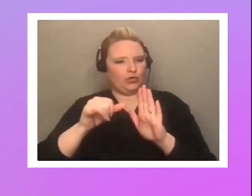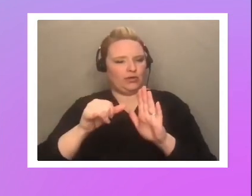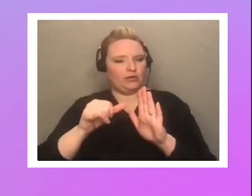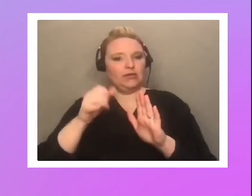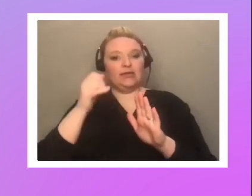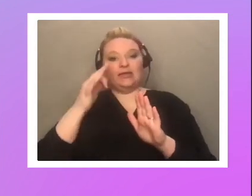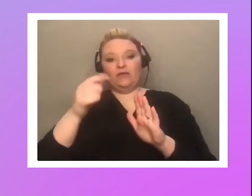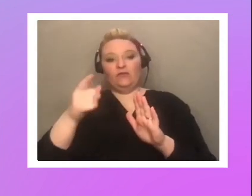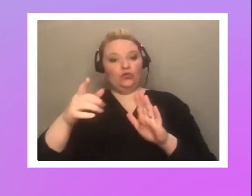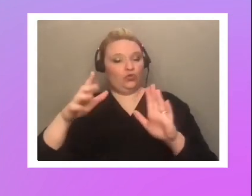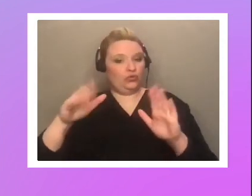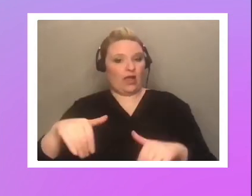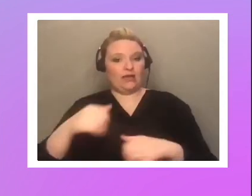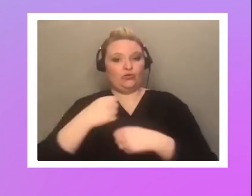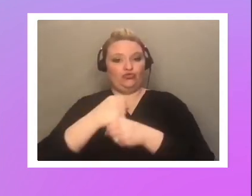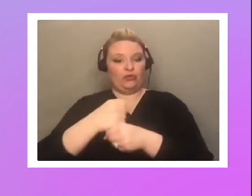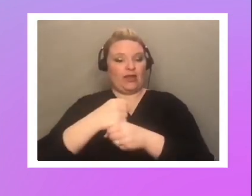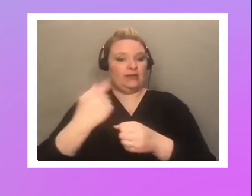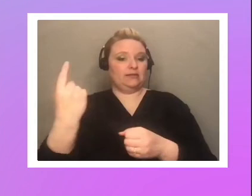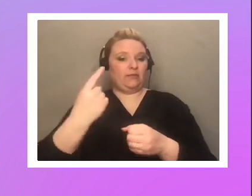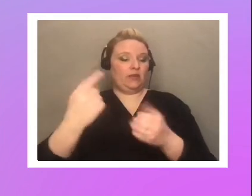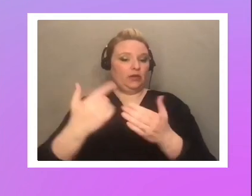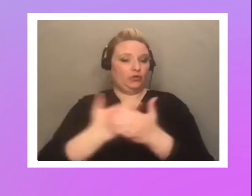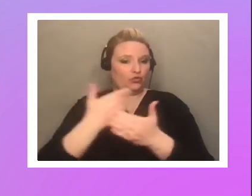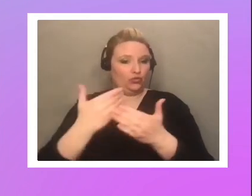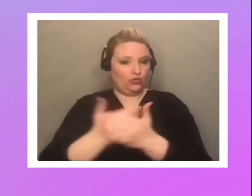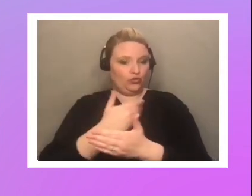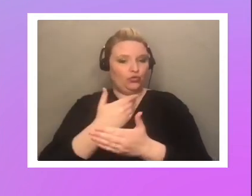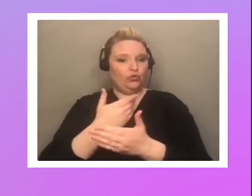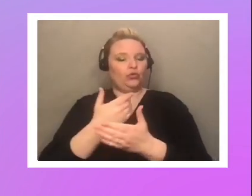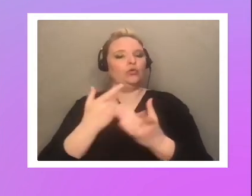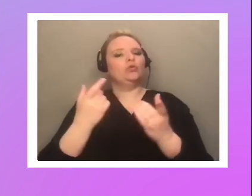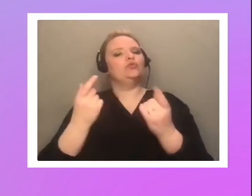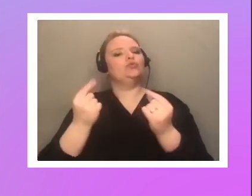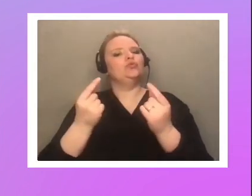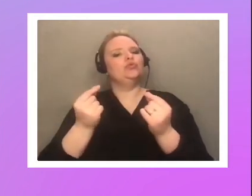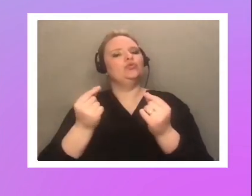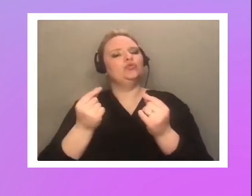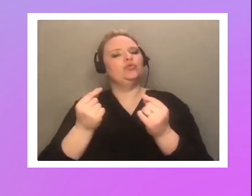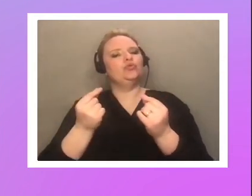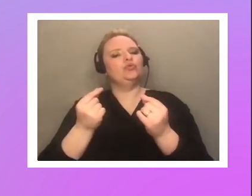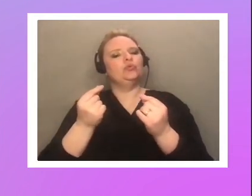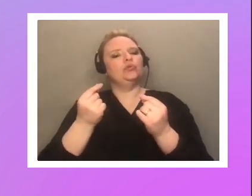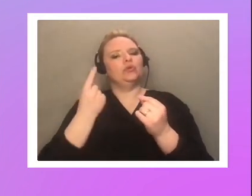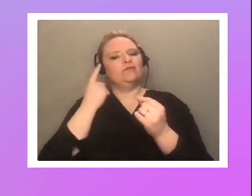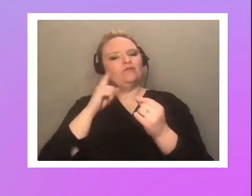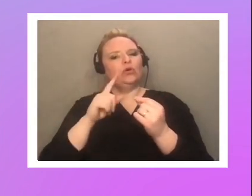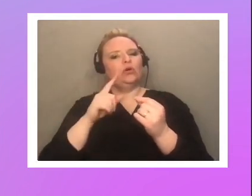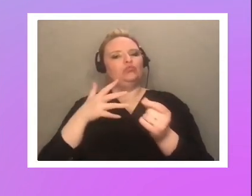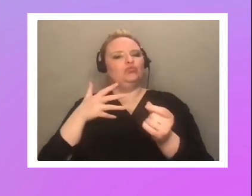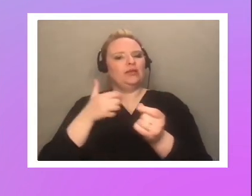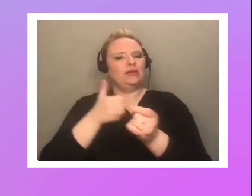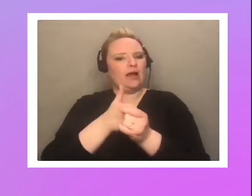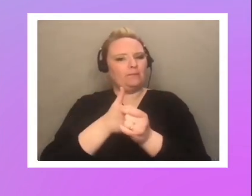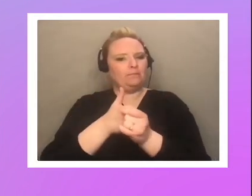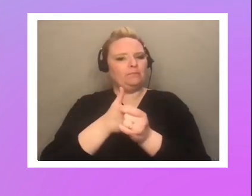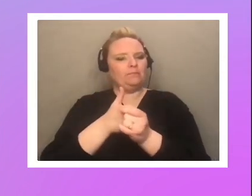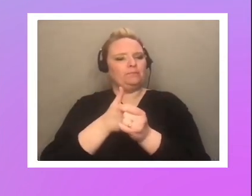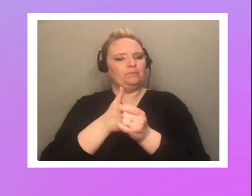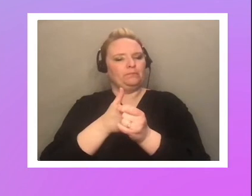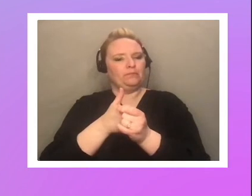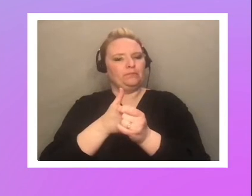not building something new, what do you have to do to bring something up to conformance? You want to